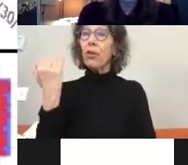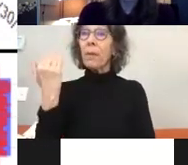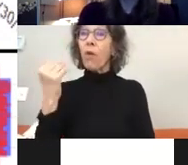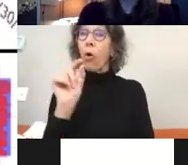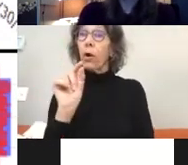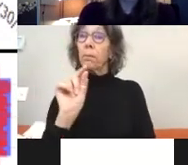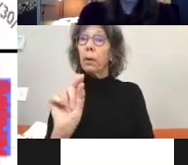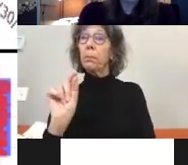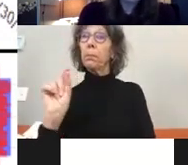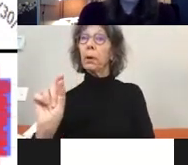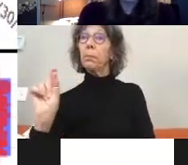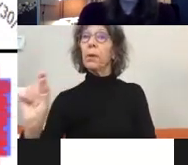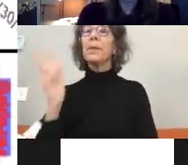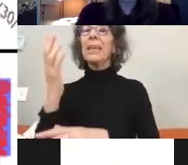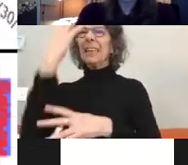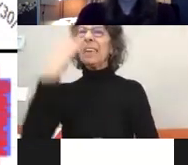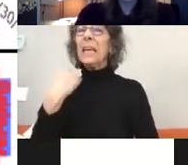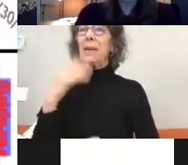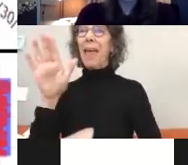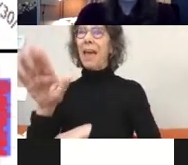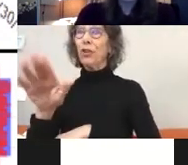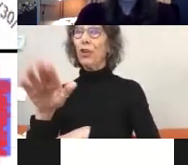afternoon, that did not exist here.